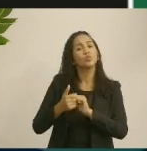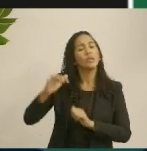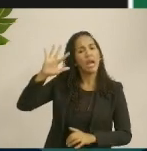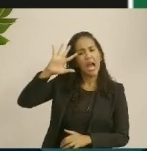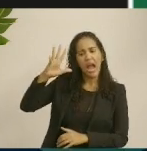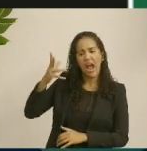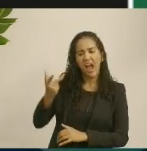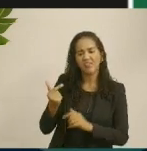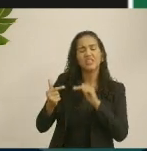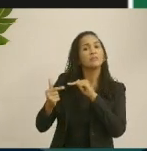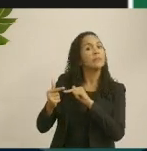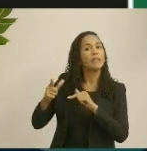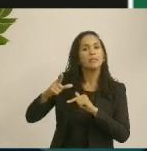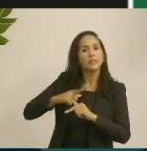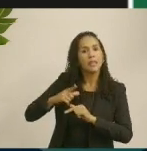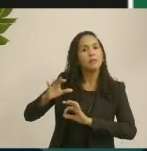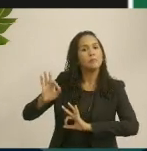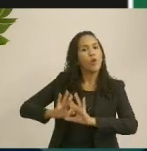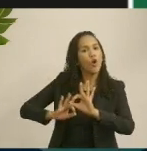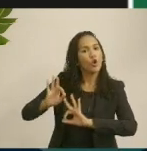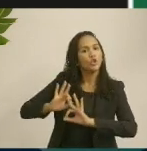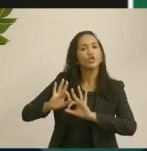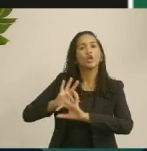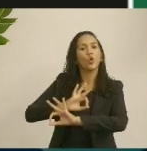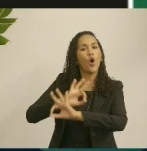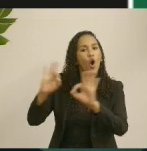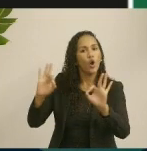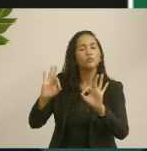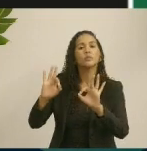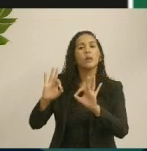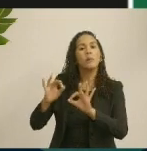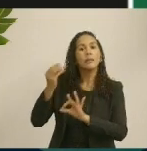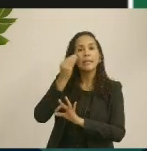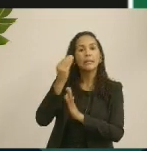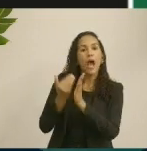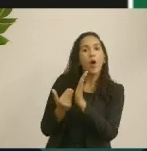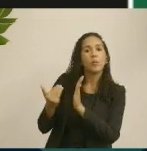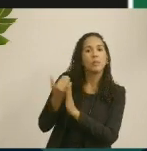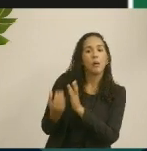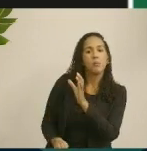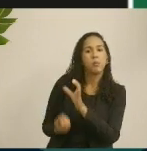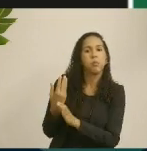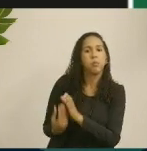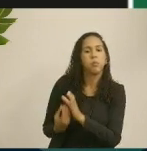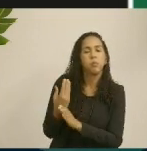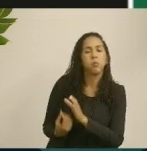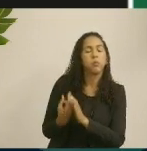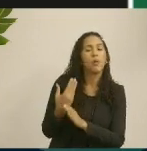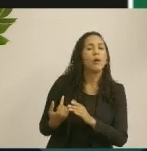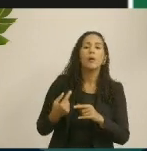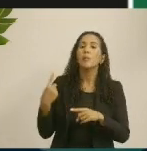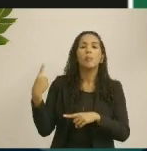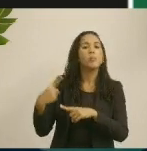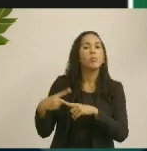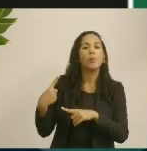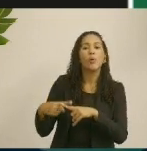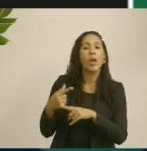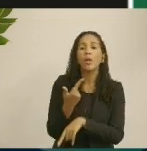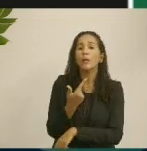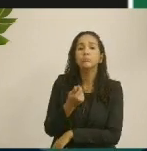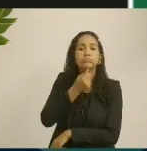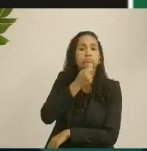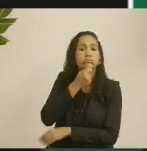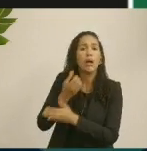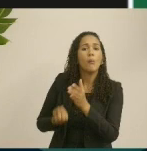increase manufacturing capacities on the continent because they have hardly any capacities to produce vaccines